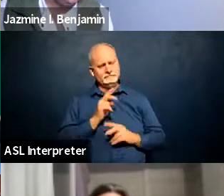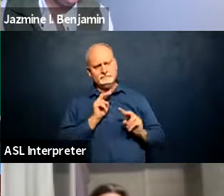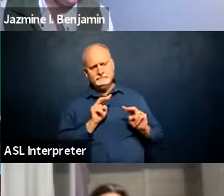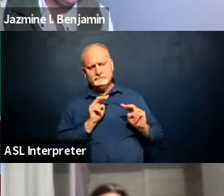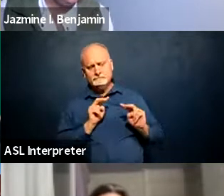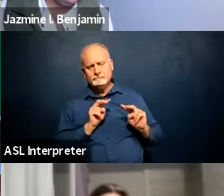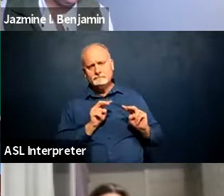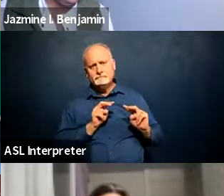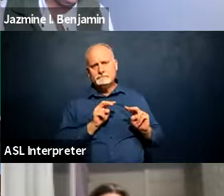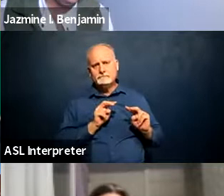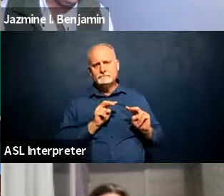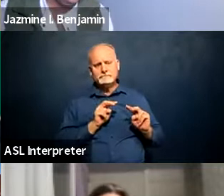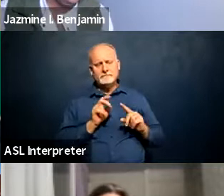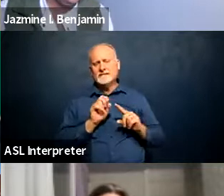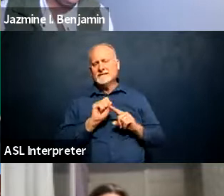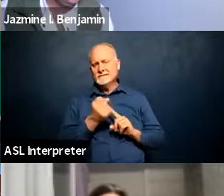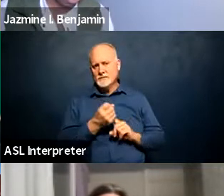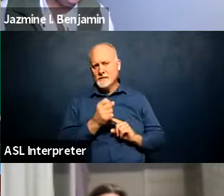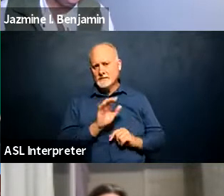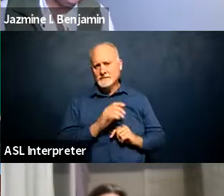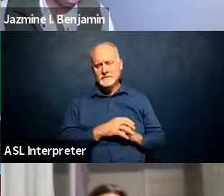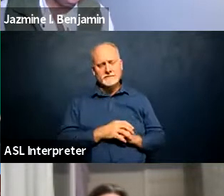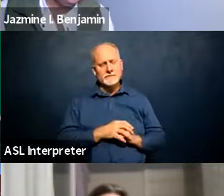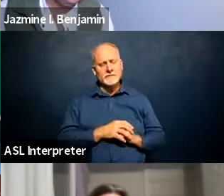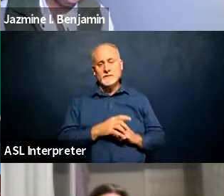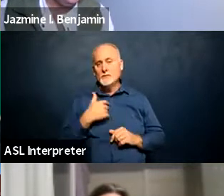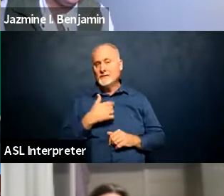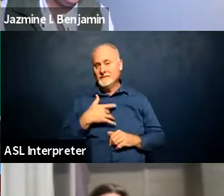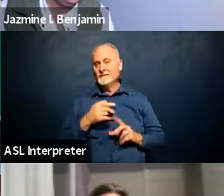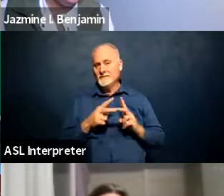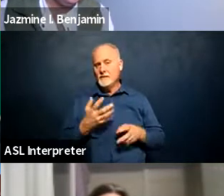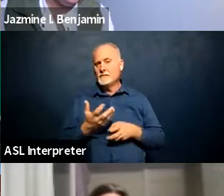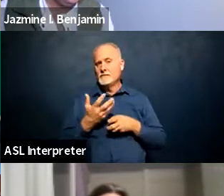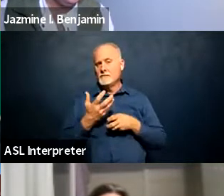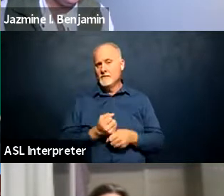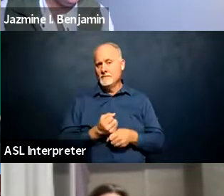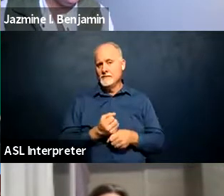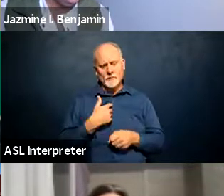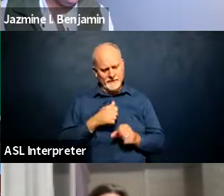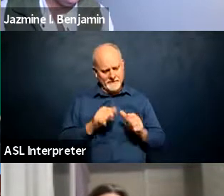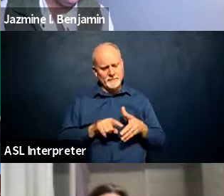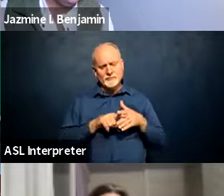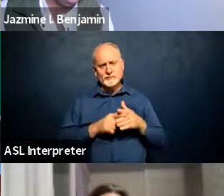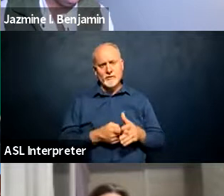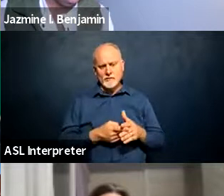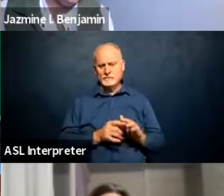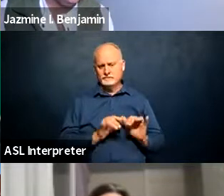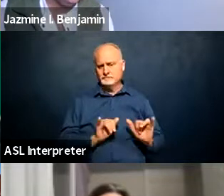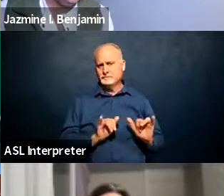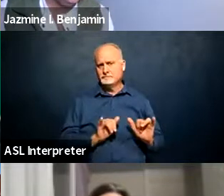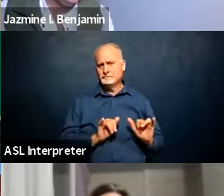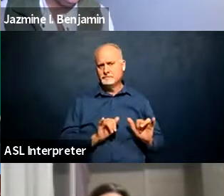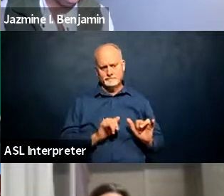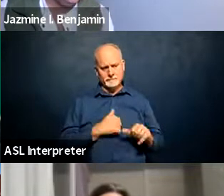the situation. And we feel very confident right now that we can start in the format that we've